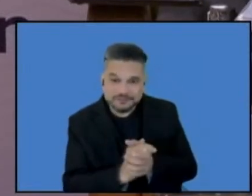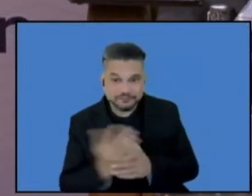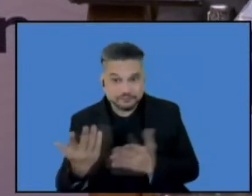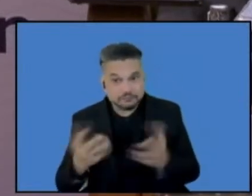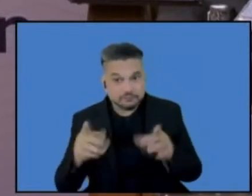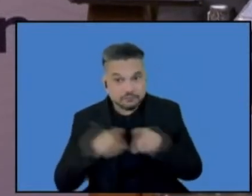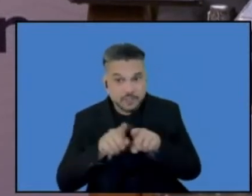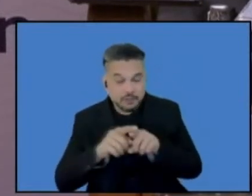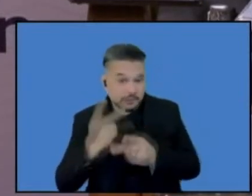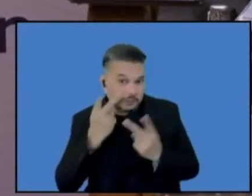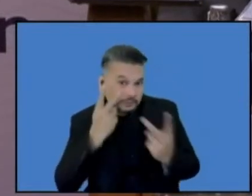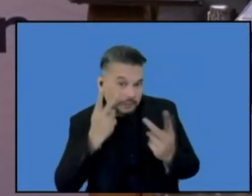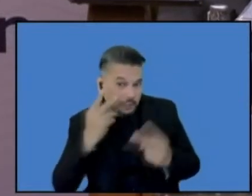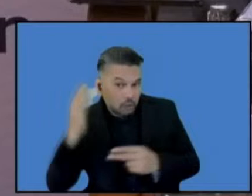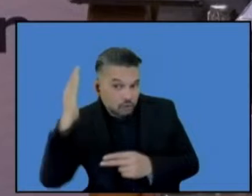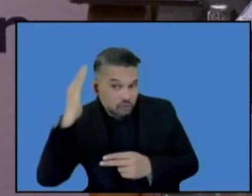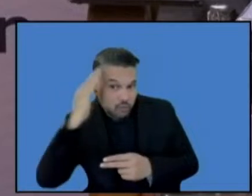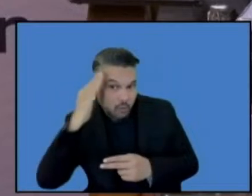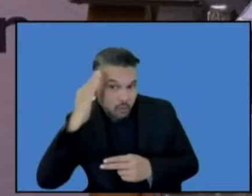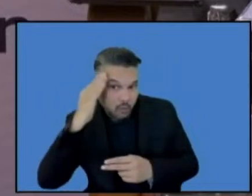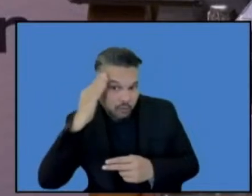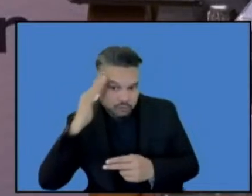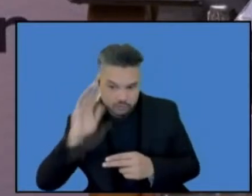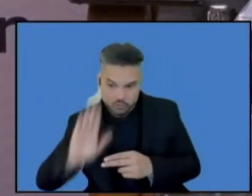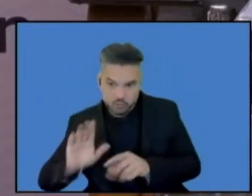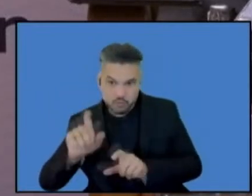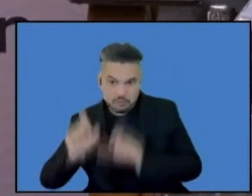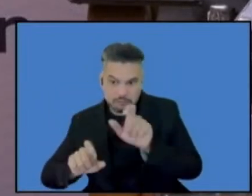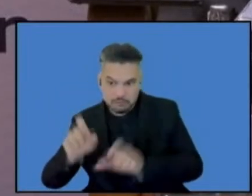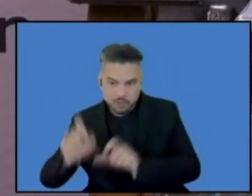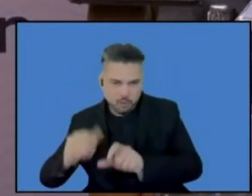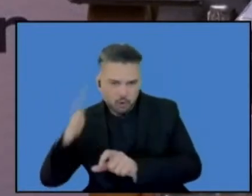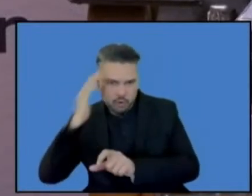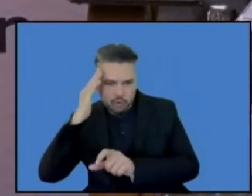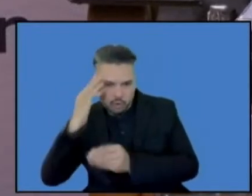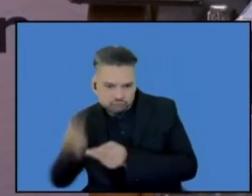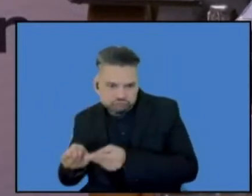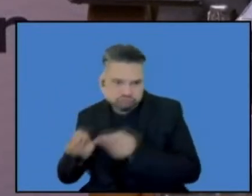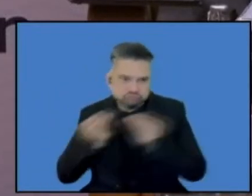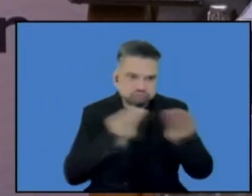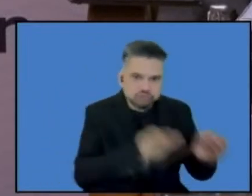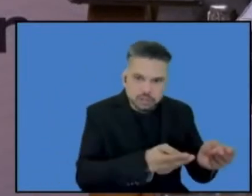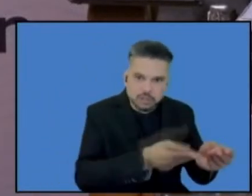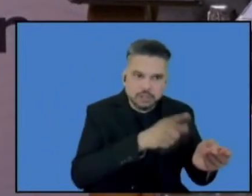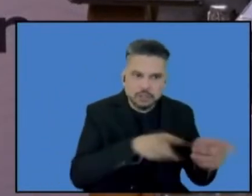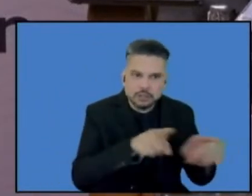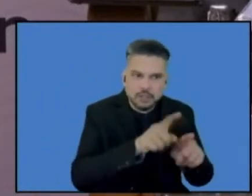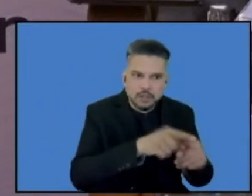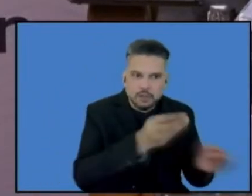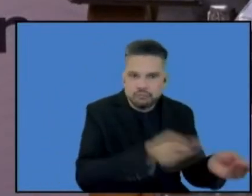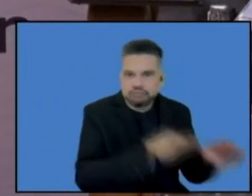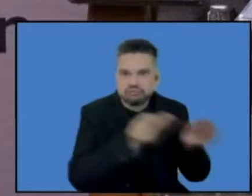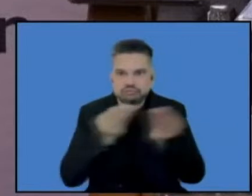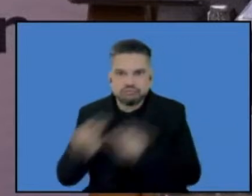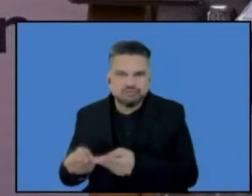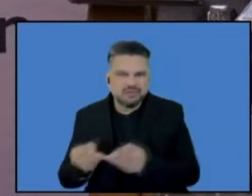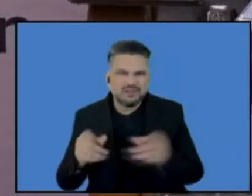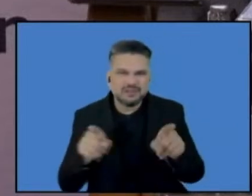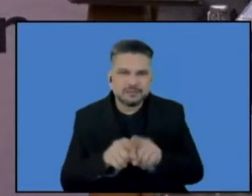also strengthening exchange of the knowledge and skills in both origin and in the host countries